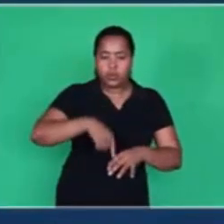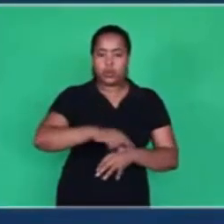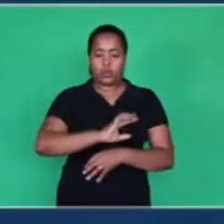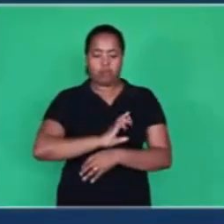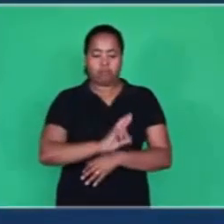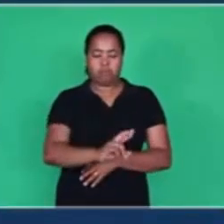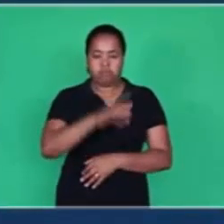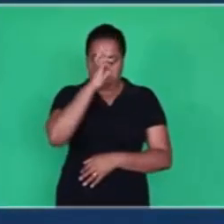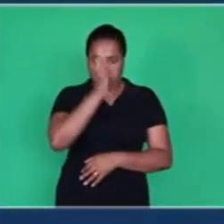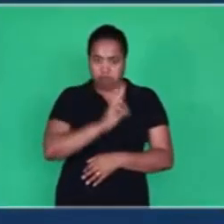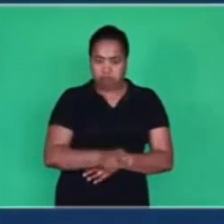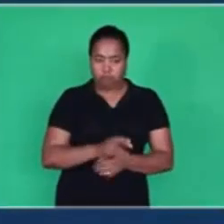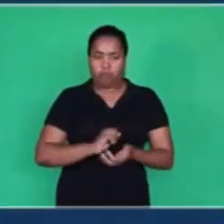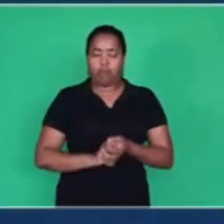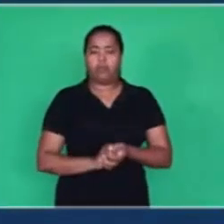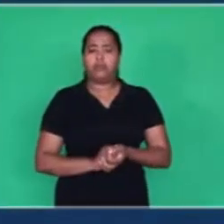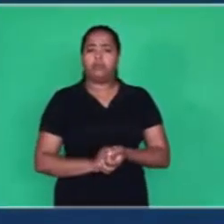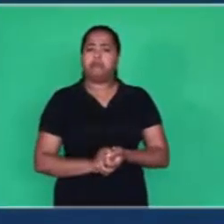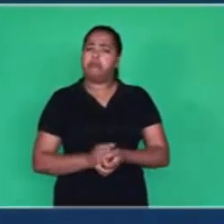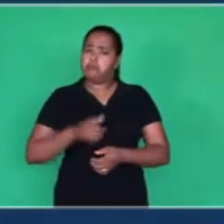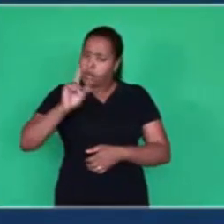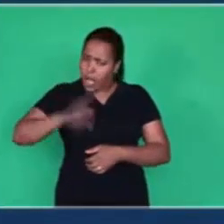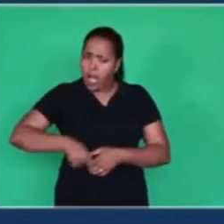Their flesh shall dissolve